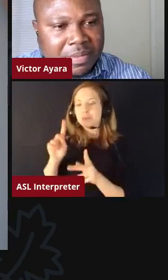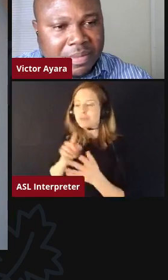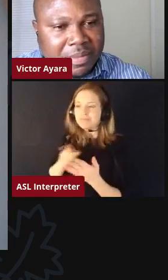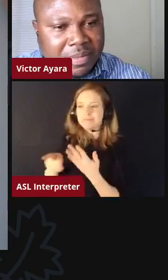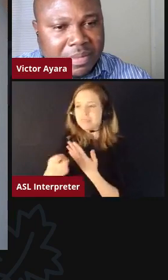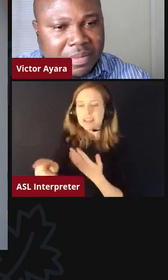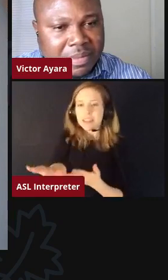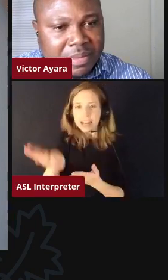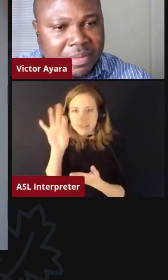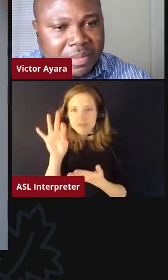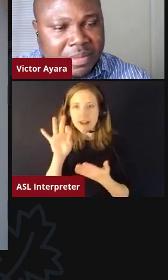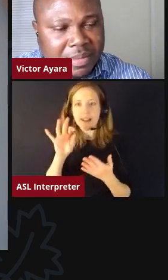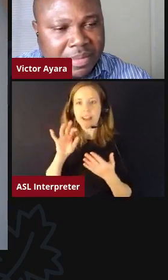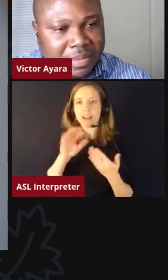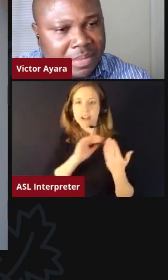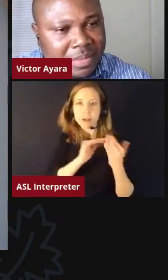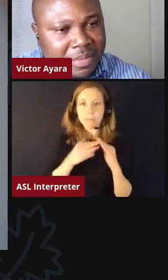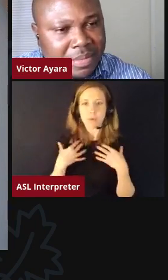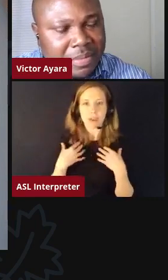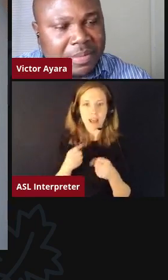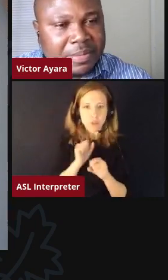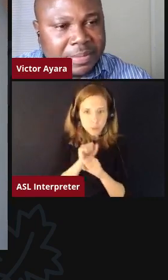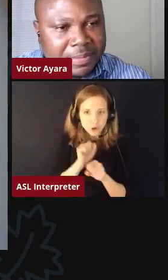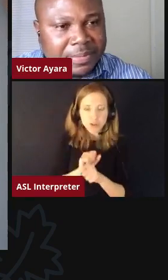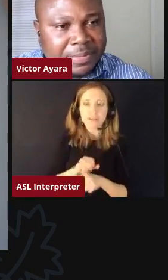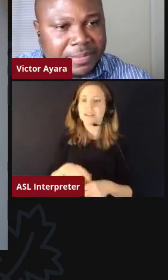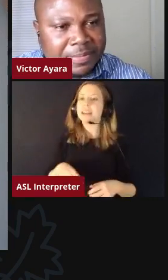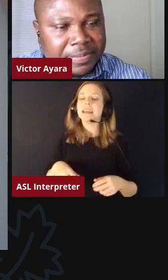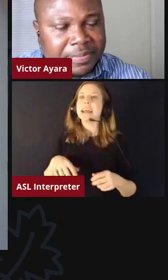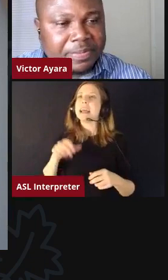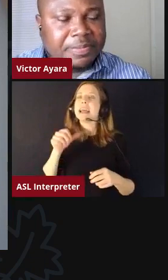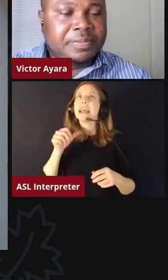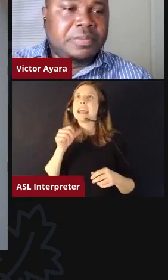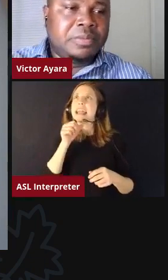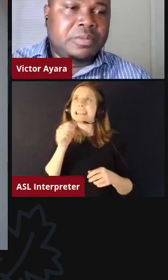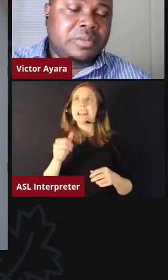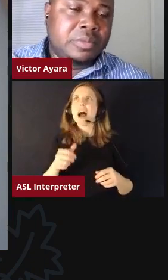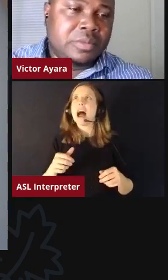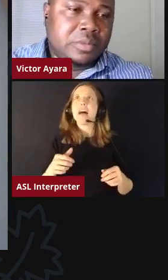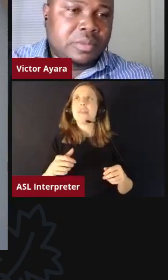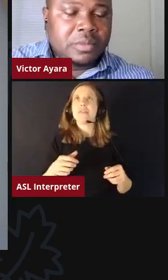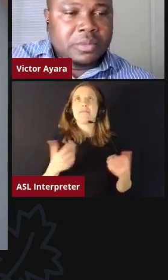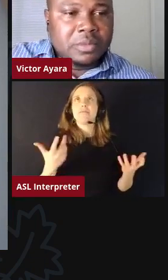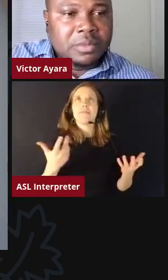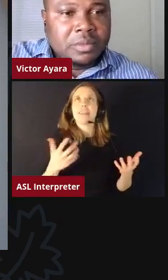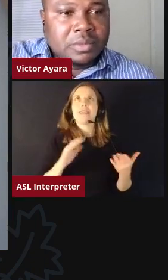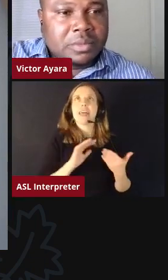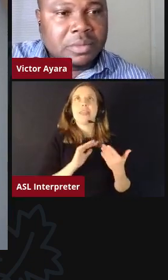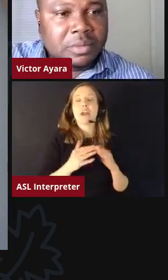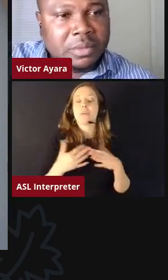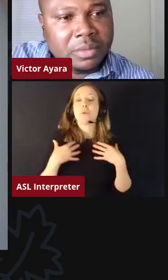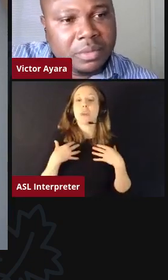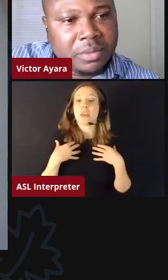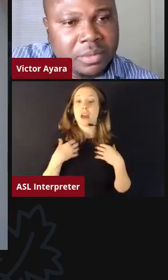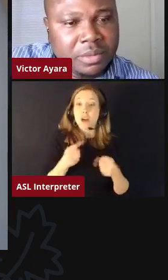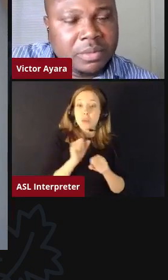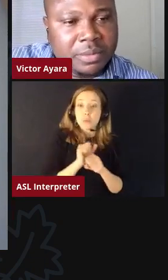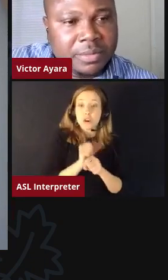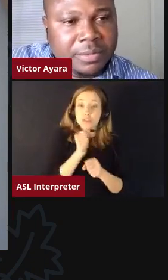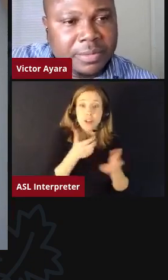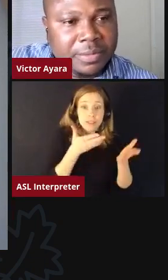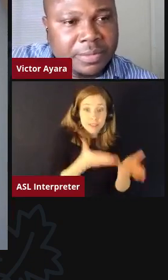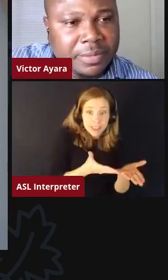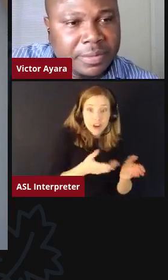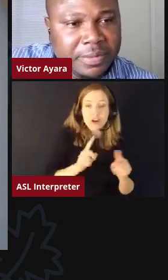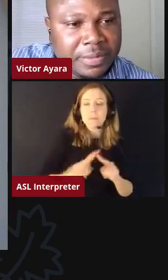with community health workers, and we shouldn't. The problem has been trying to find projects and developing projects that more closely